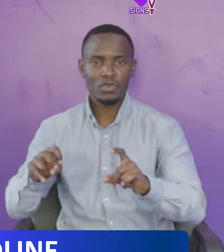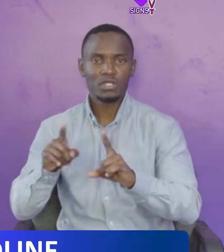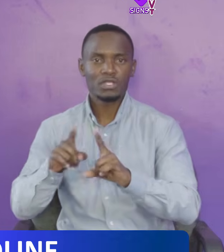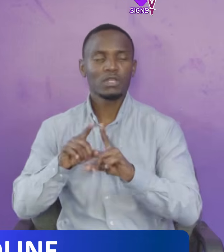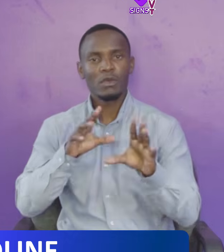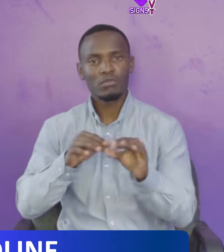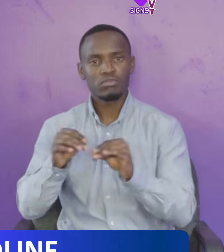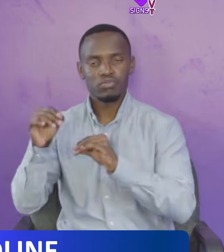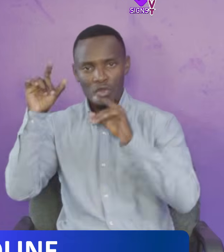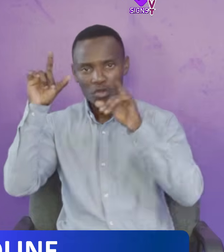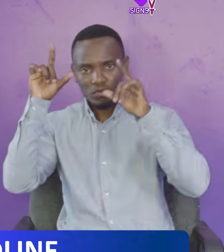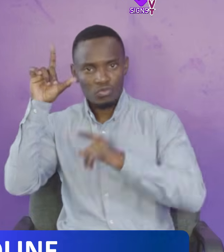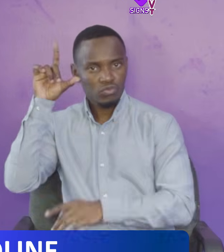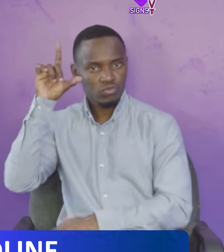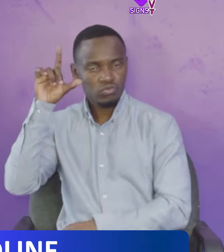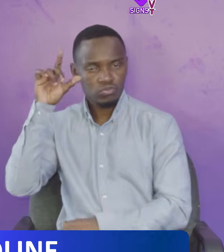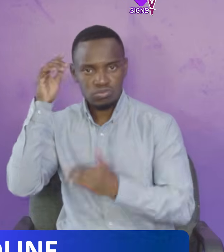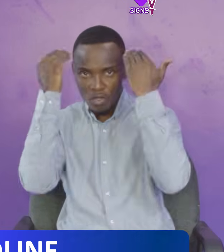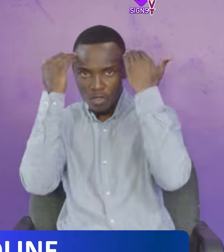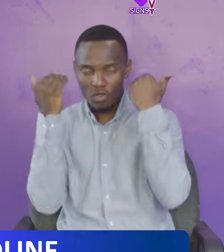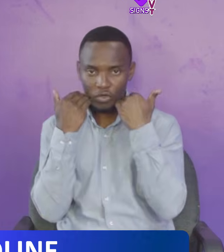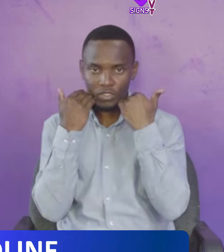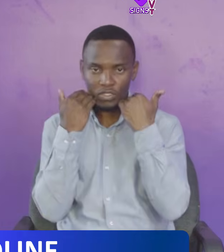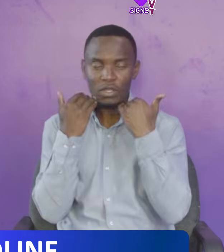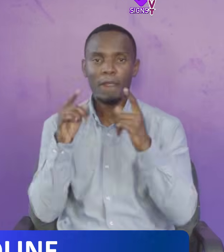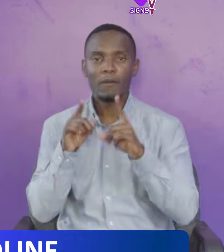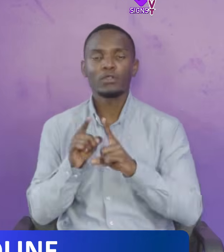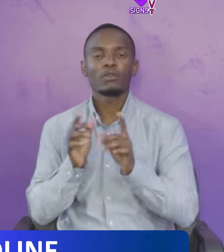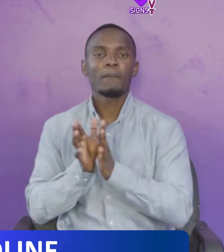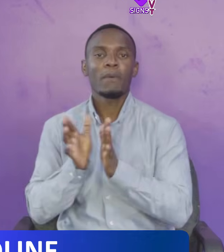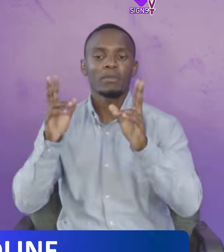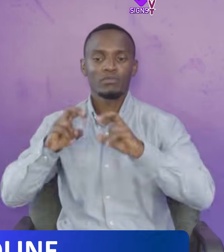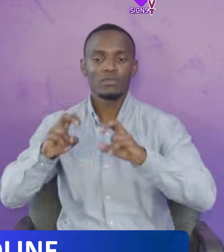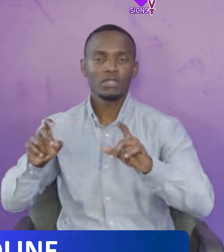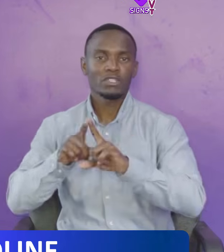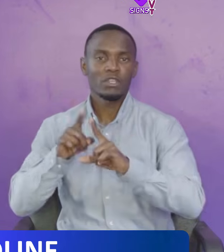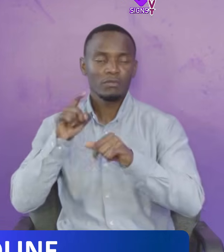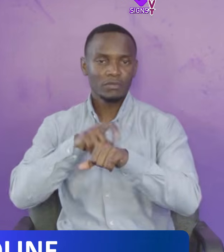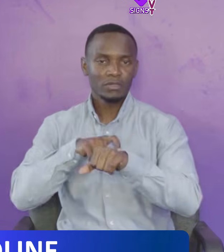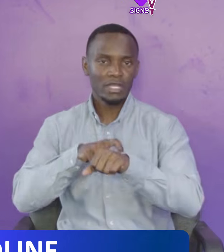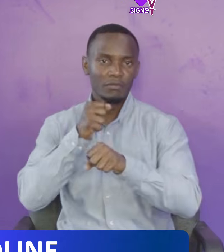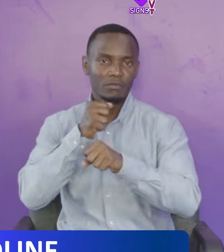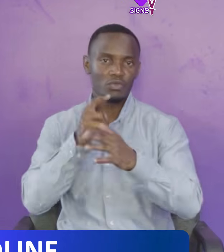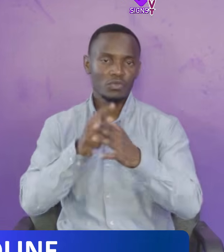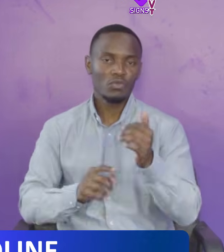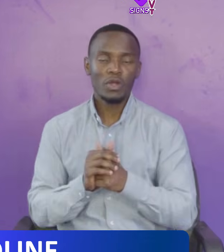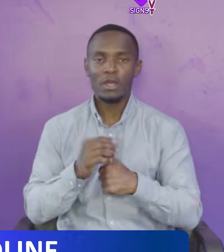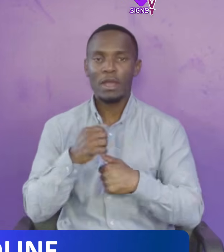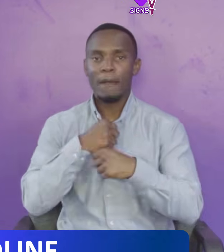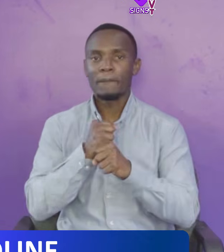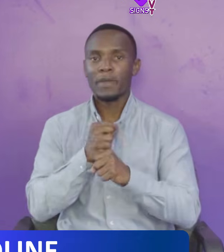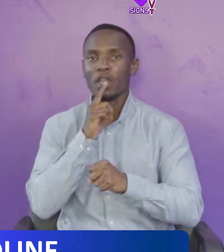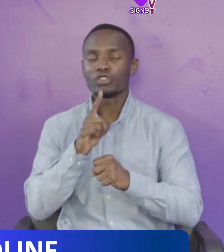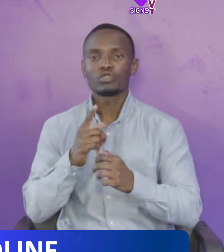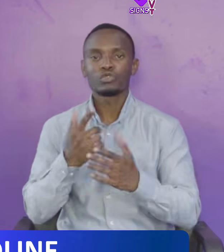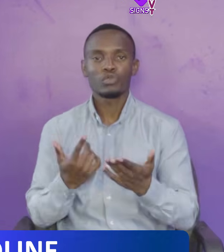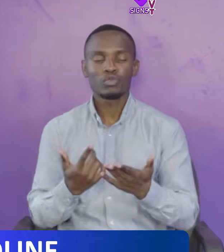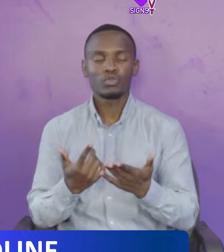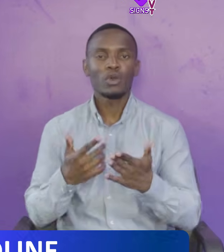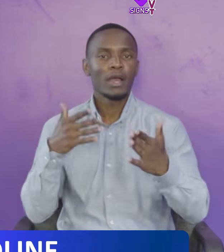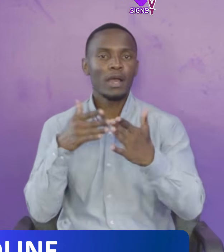public education as it intensified its anti-graft drive nationwide. Now, the Commission said it processed